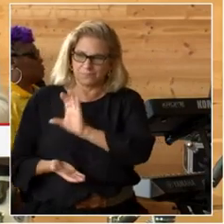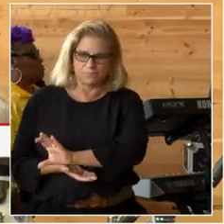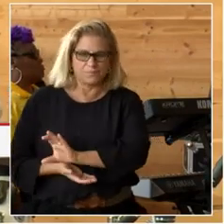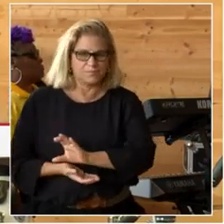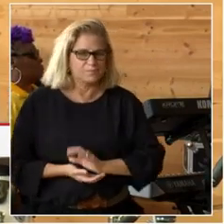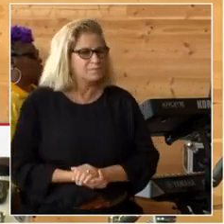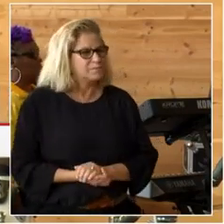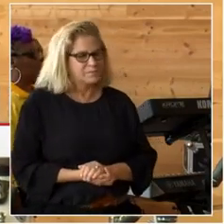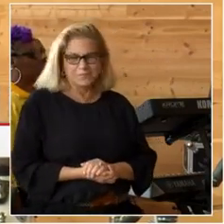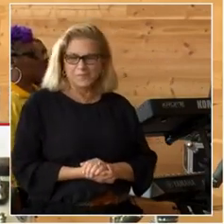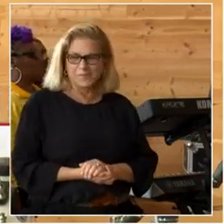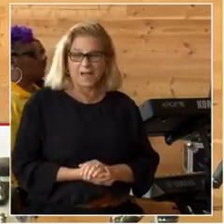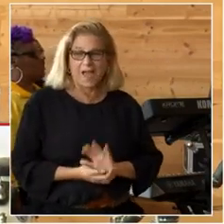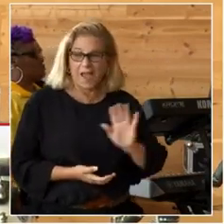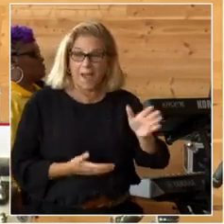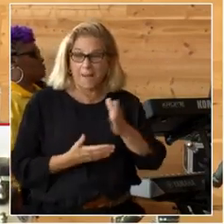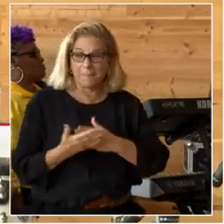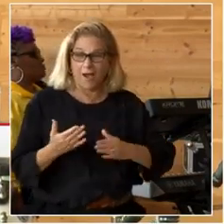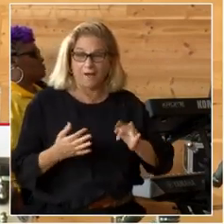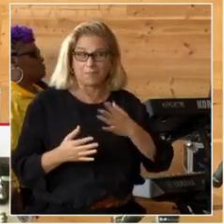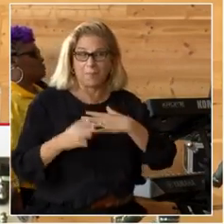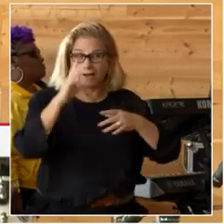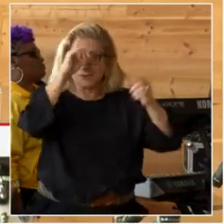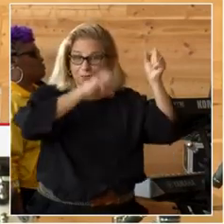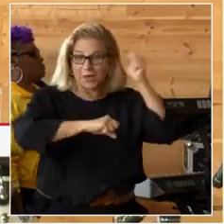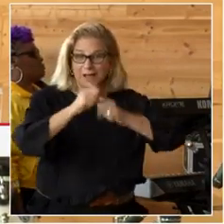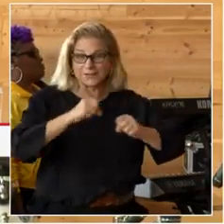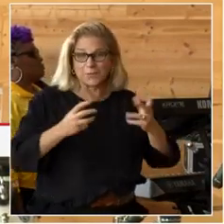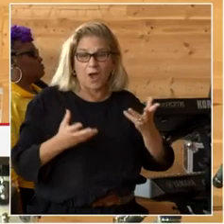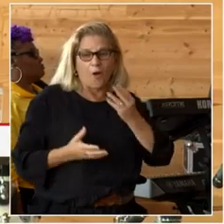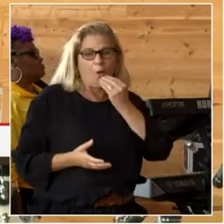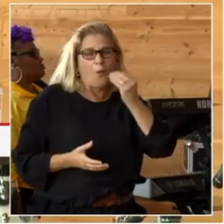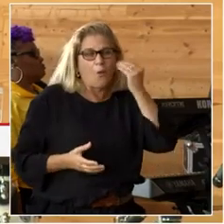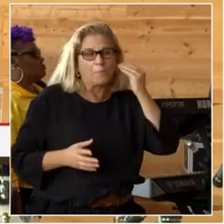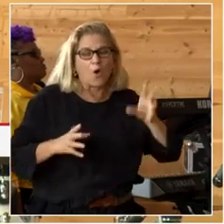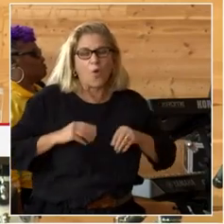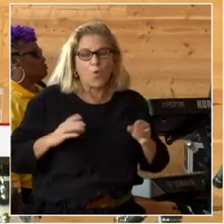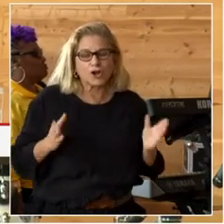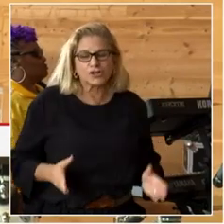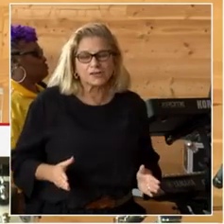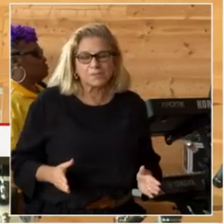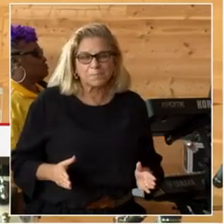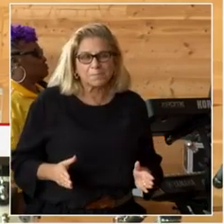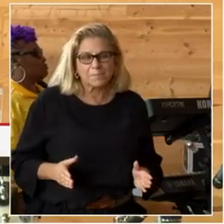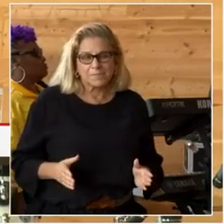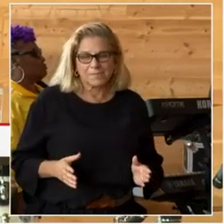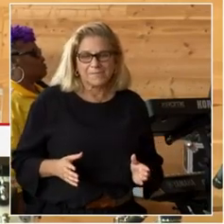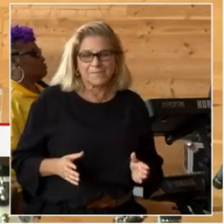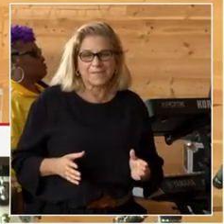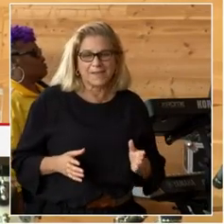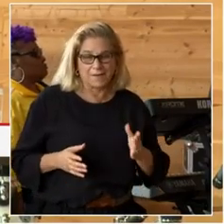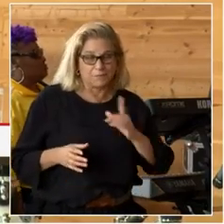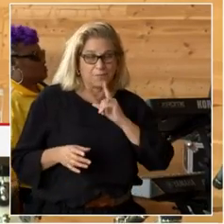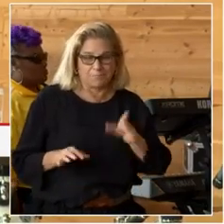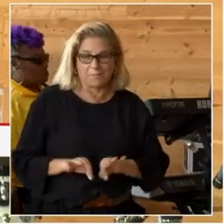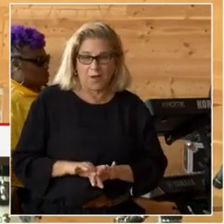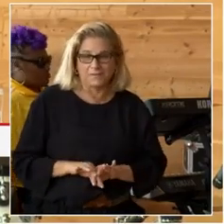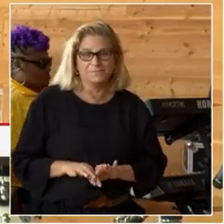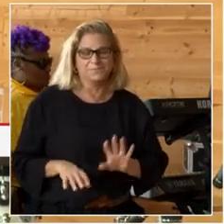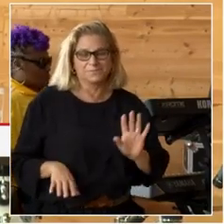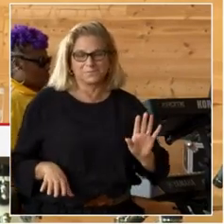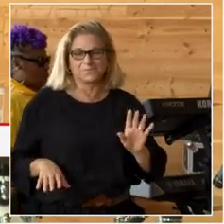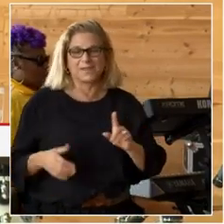Part of that strategy is home ownership, but another critical part is that